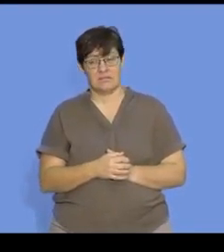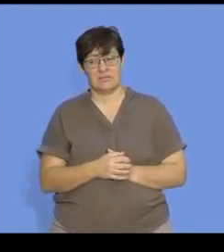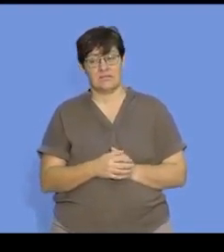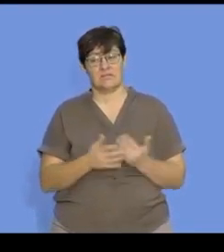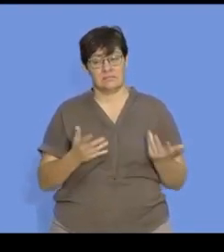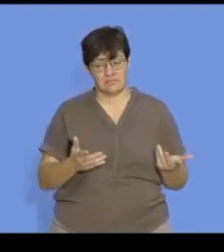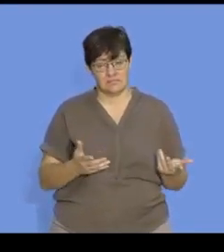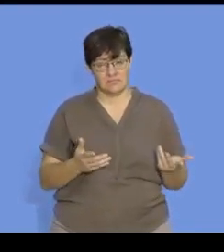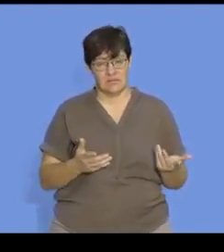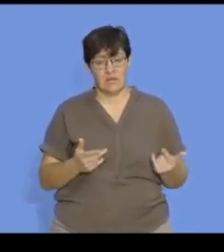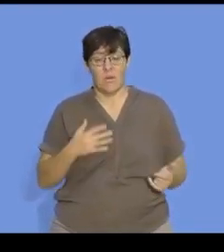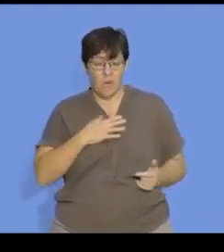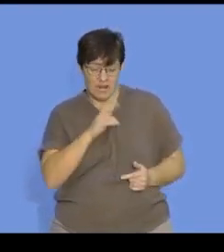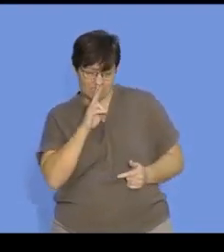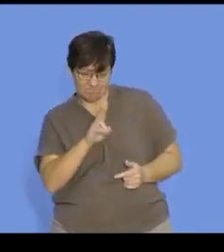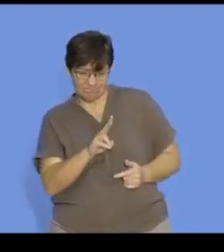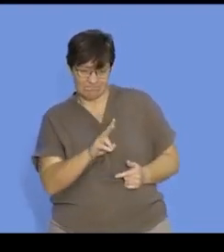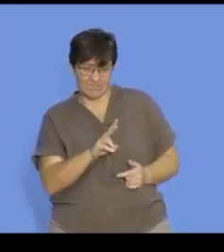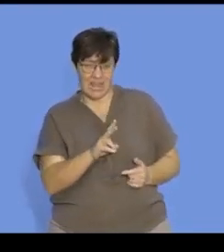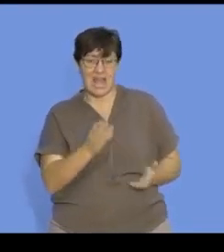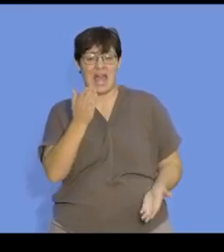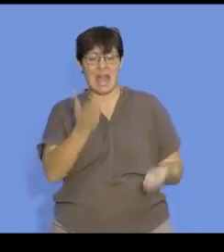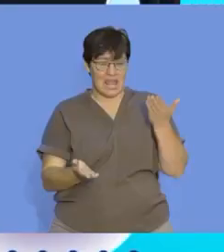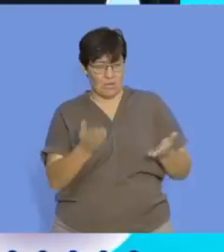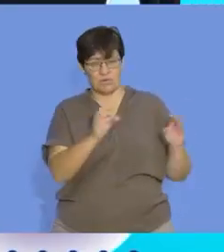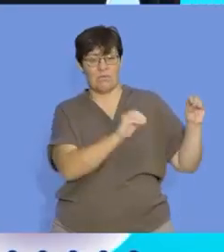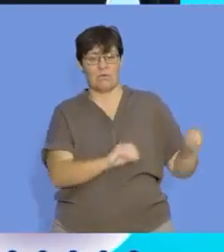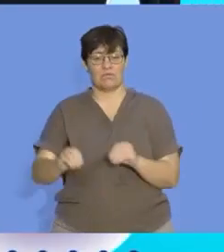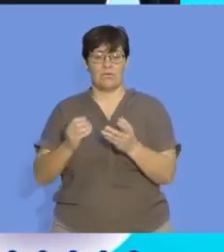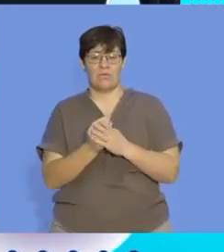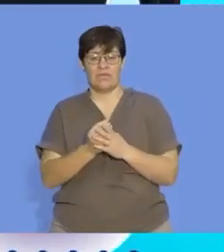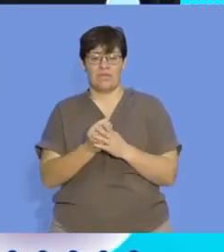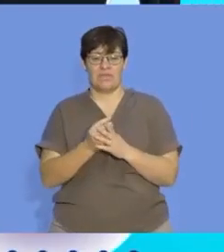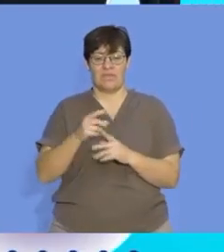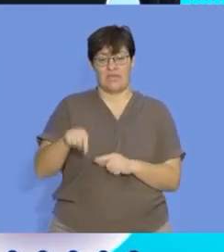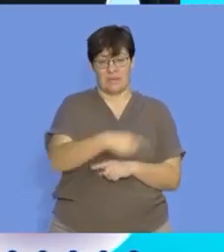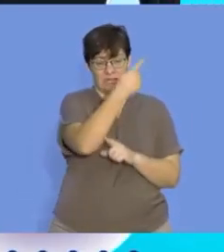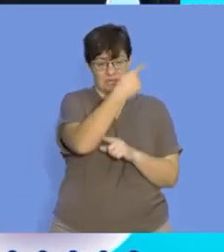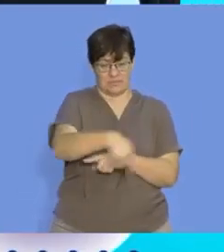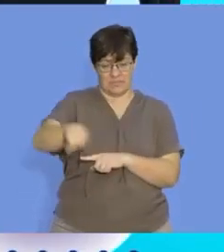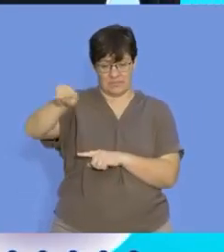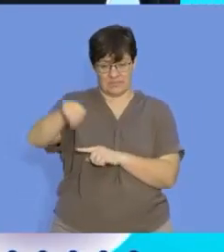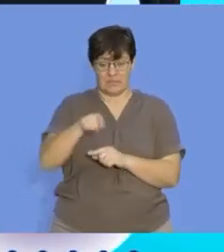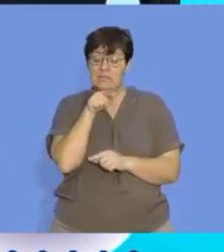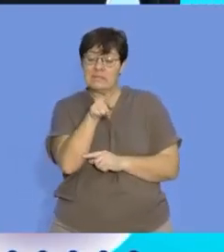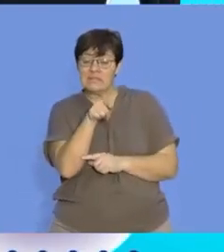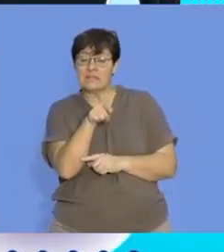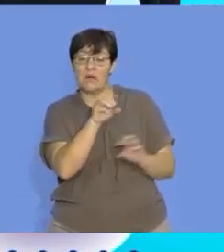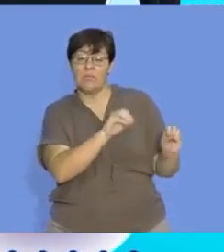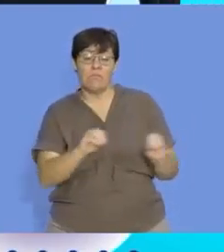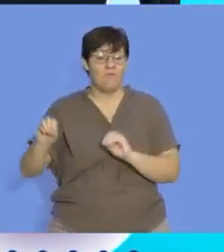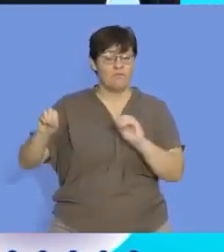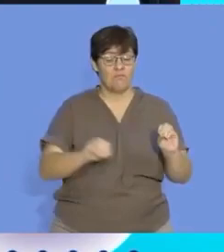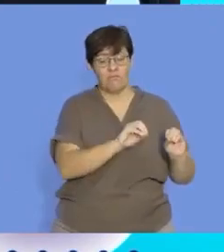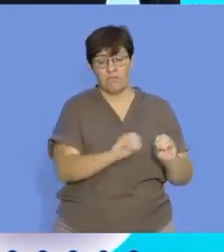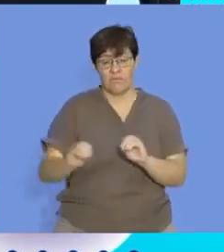very tempted to use equations of motion with pendulums. But the way a pendulum moves is very important for